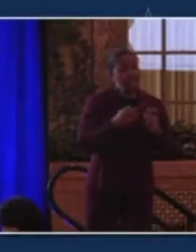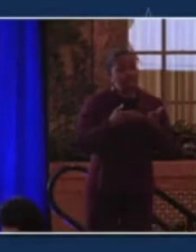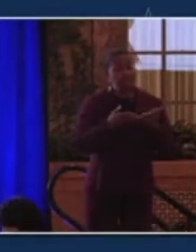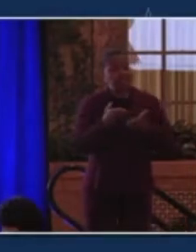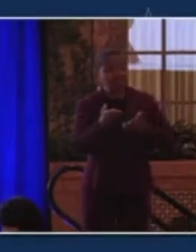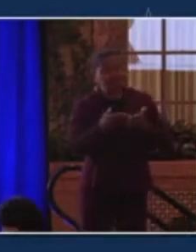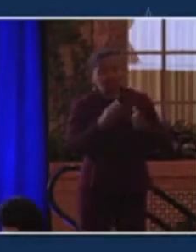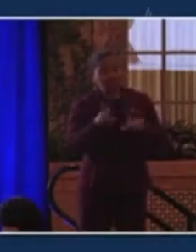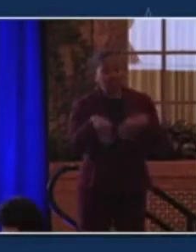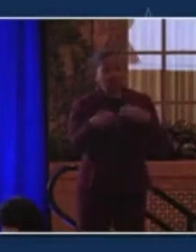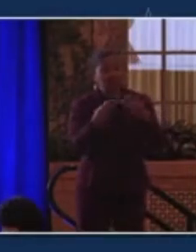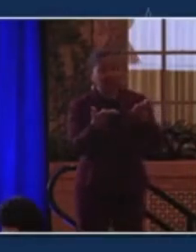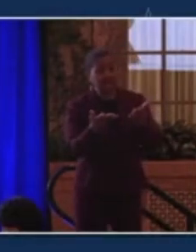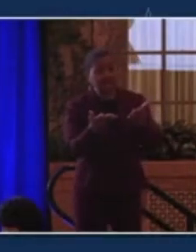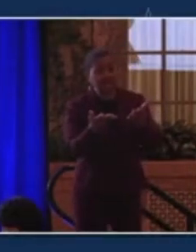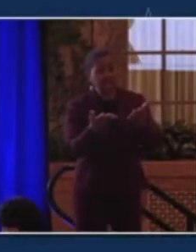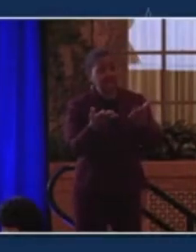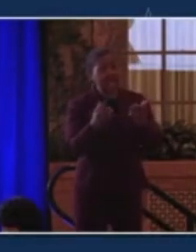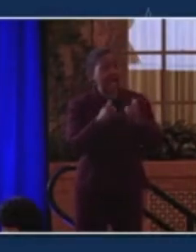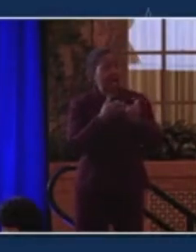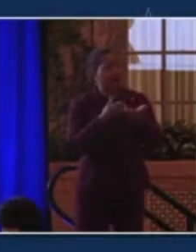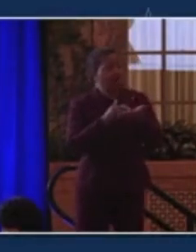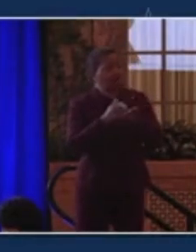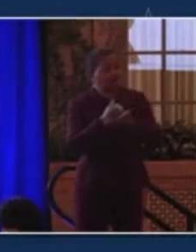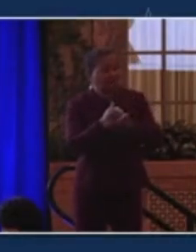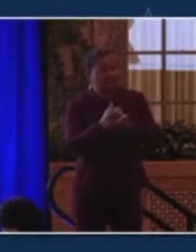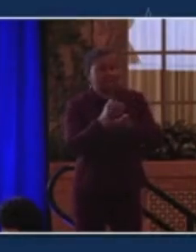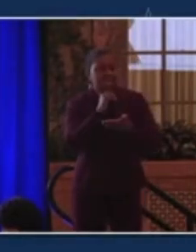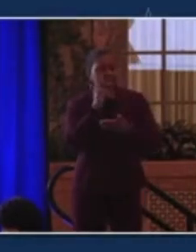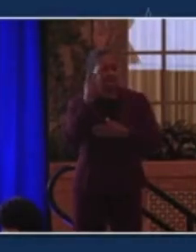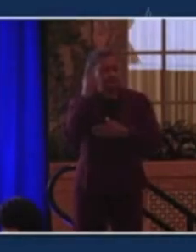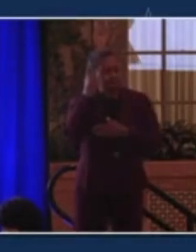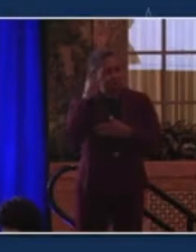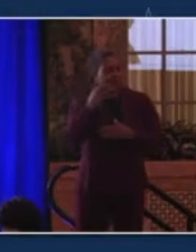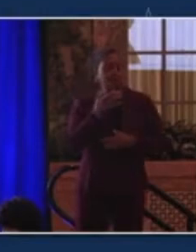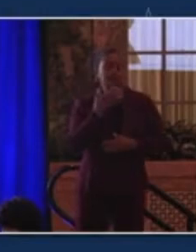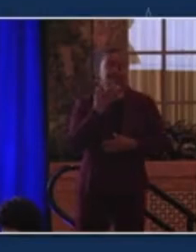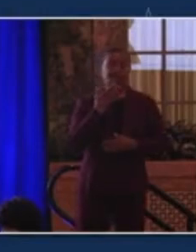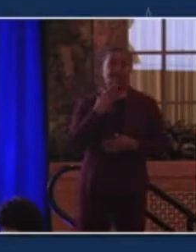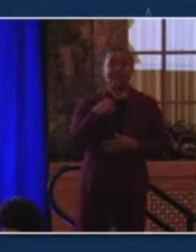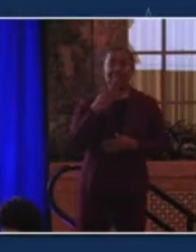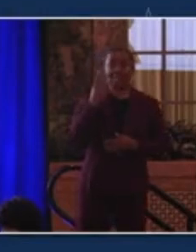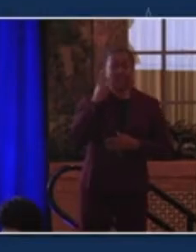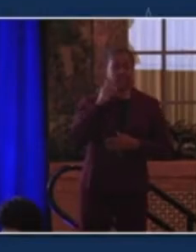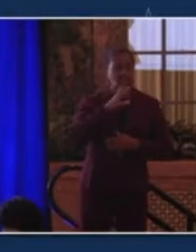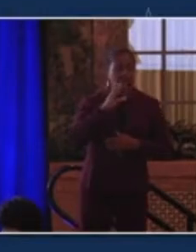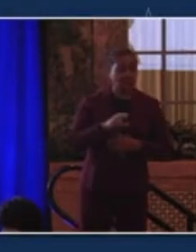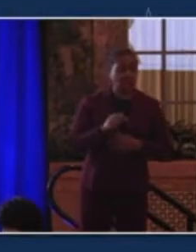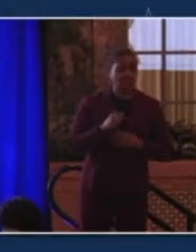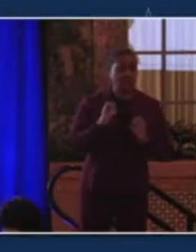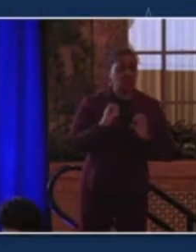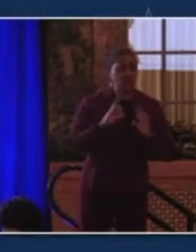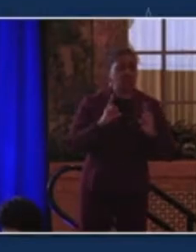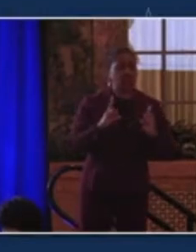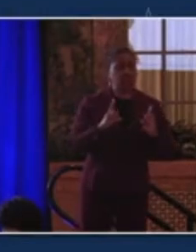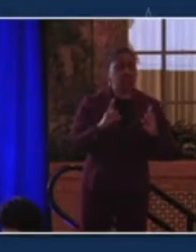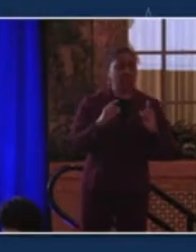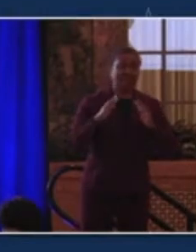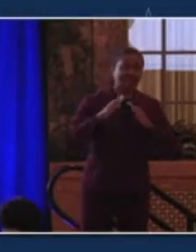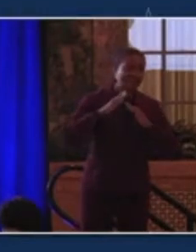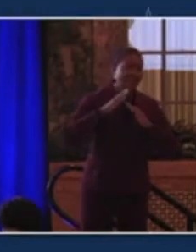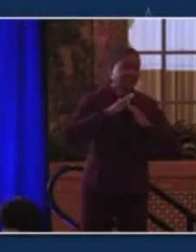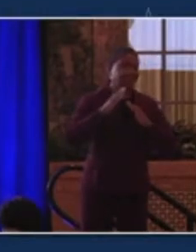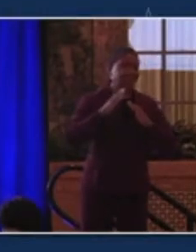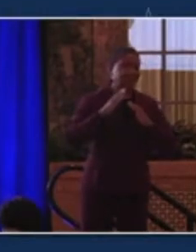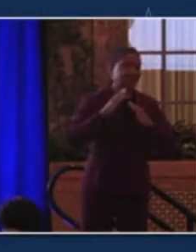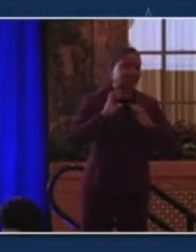services are provided as a right, not as a political favor. I see a Chicago of educational excellence and